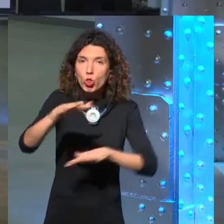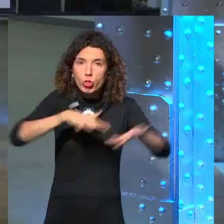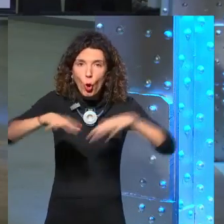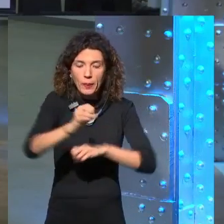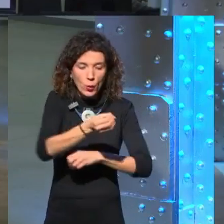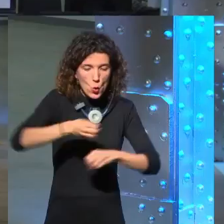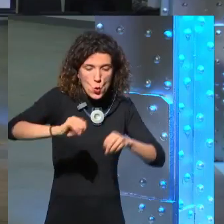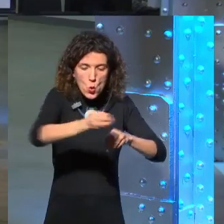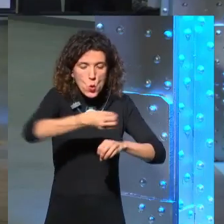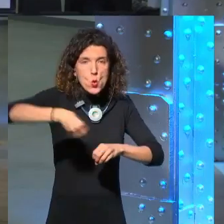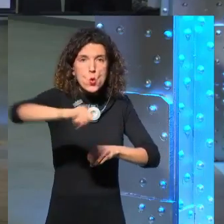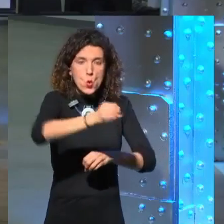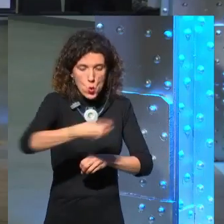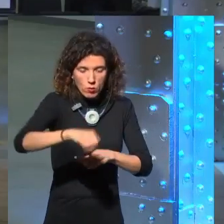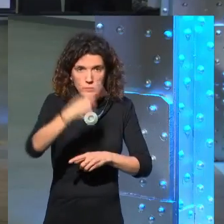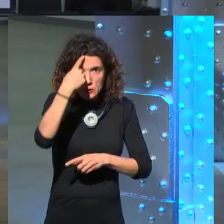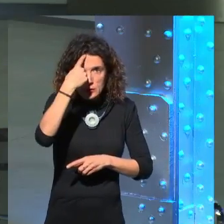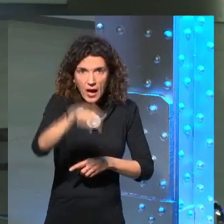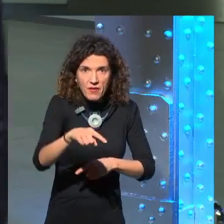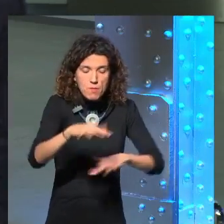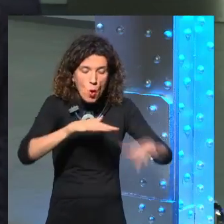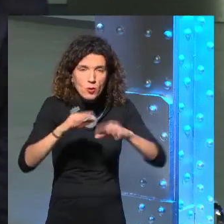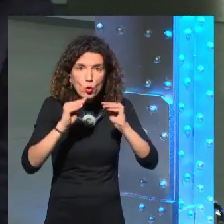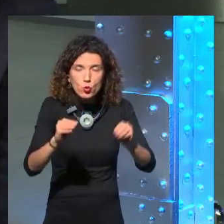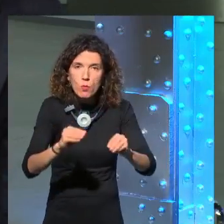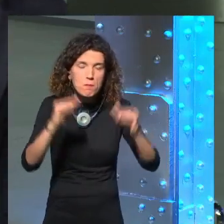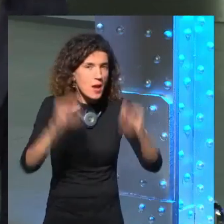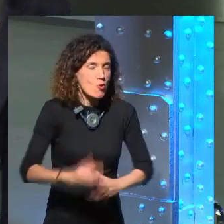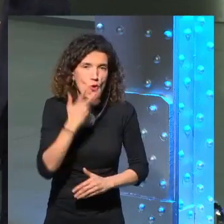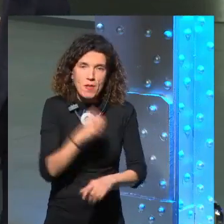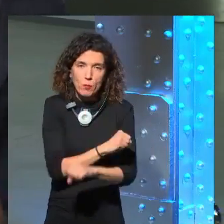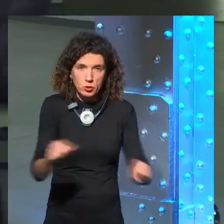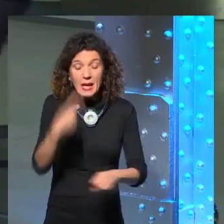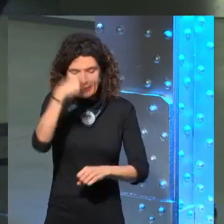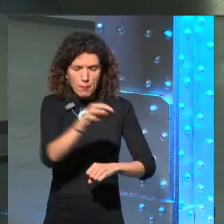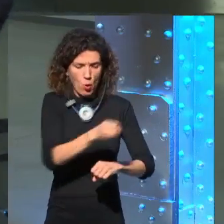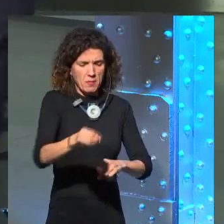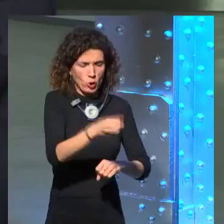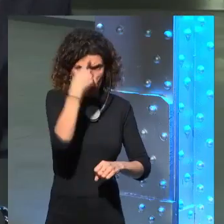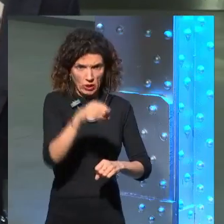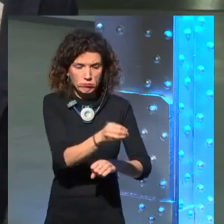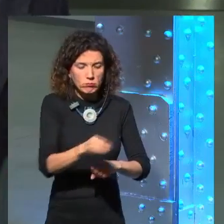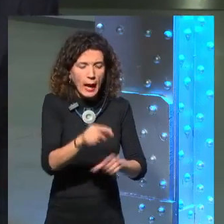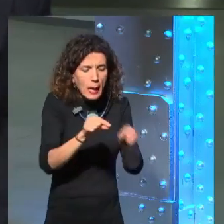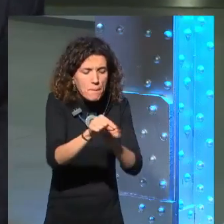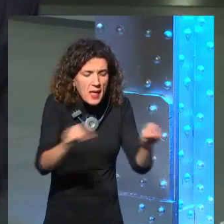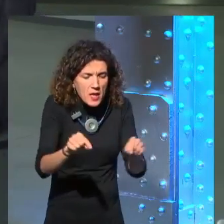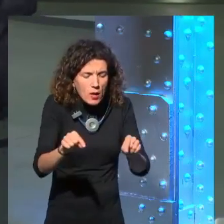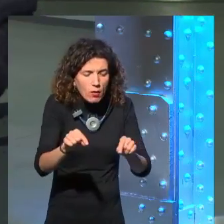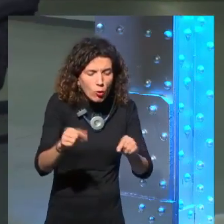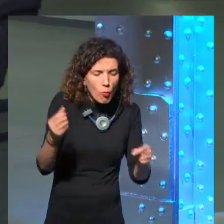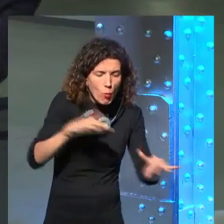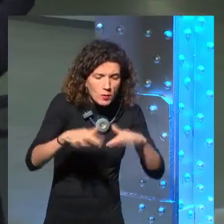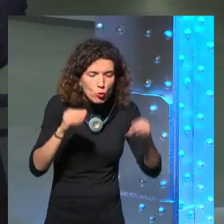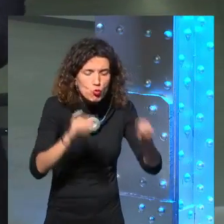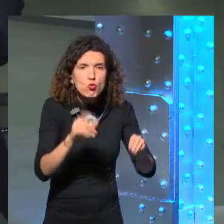the less you can know about how it's moving. You might say, well, I know where it is now, so now I'm going to measure how it's moving. But it turns